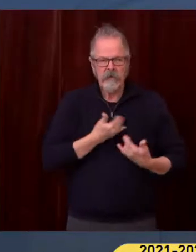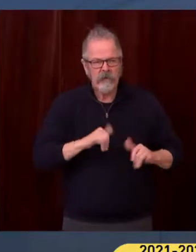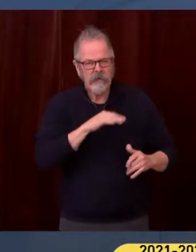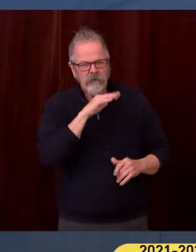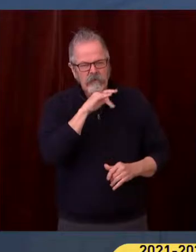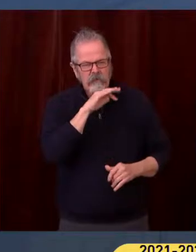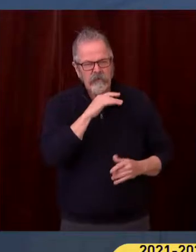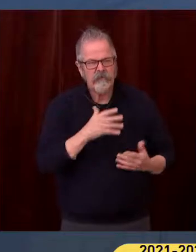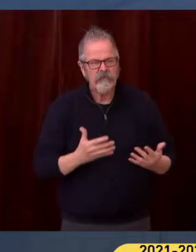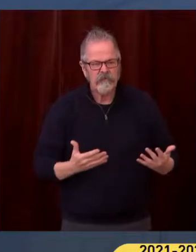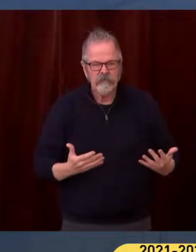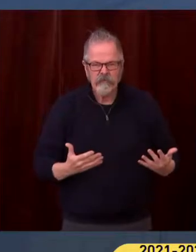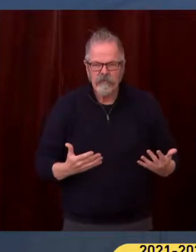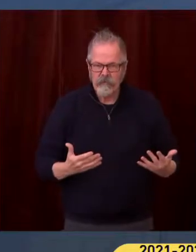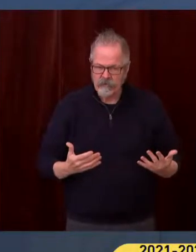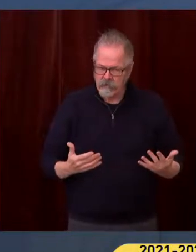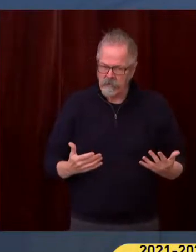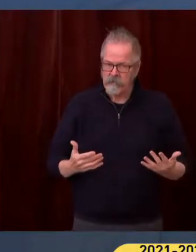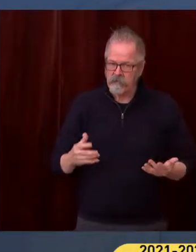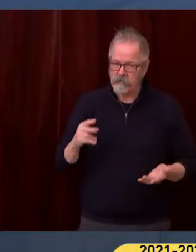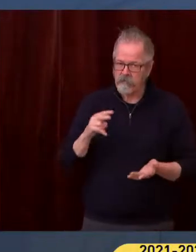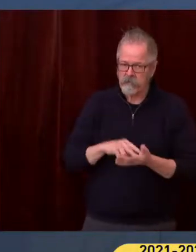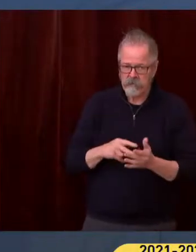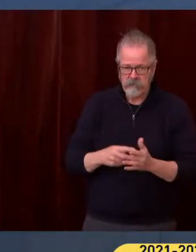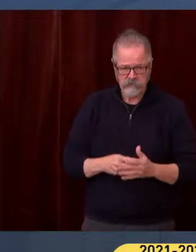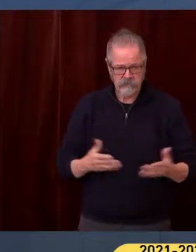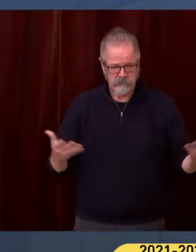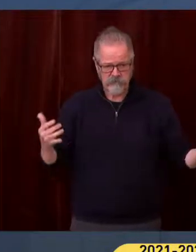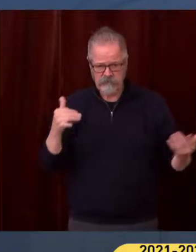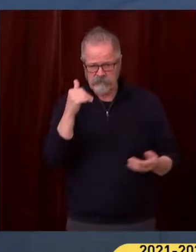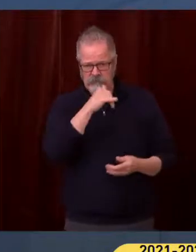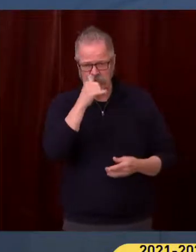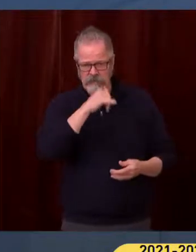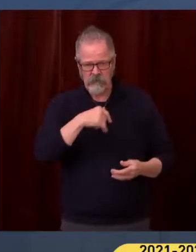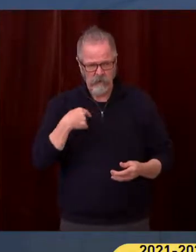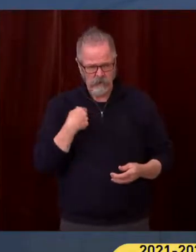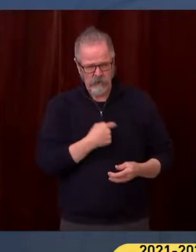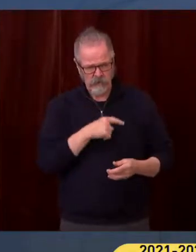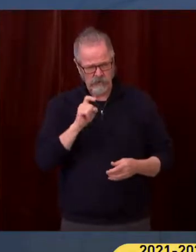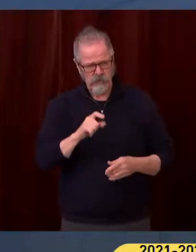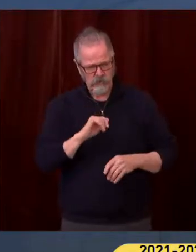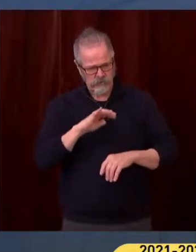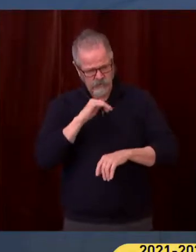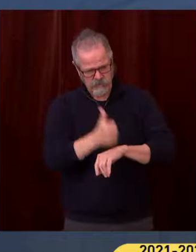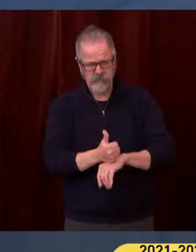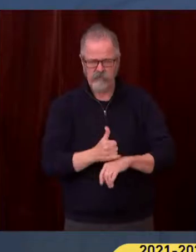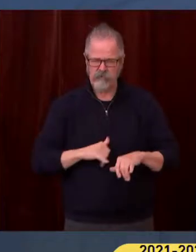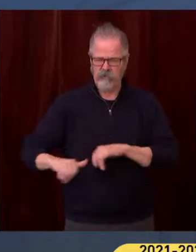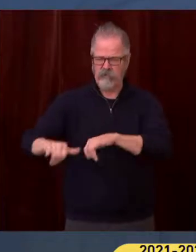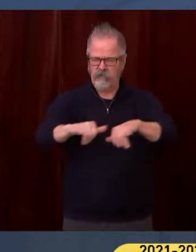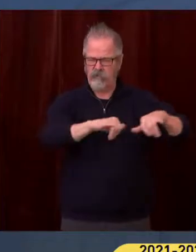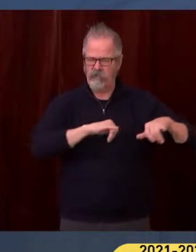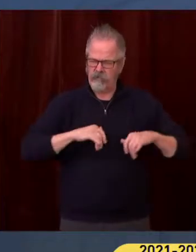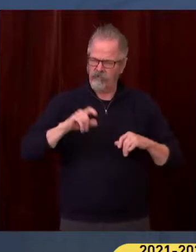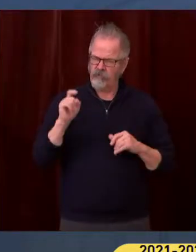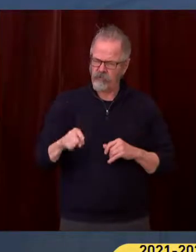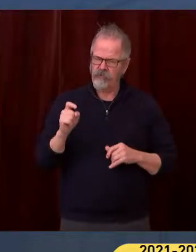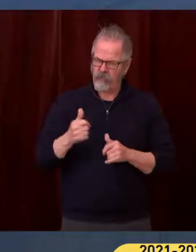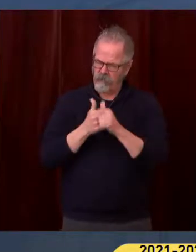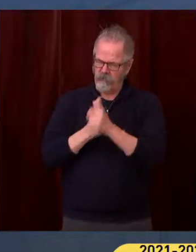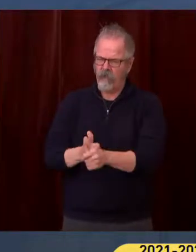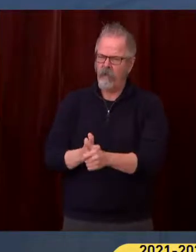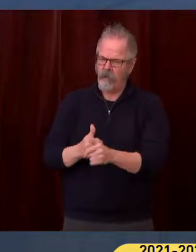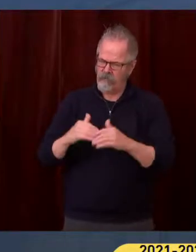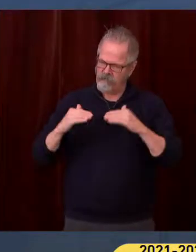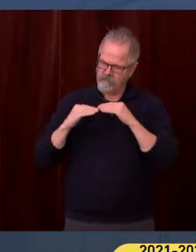reducing the climate pollution outputs from those fuels, we're also reducing the local air pollutants that harm human health, whether